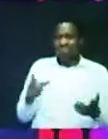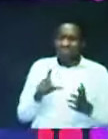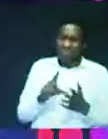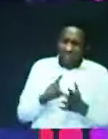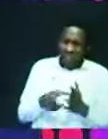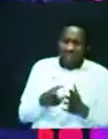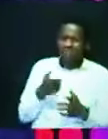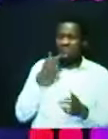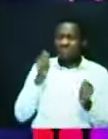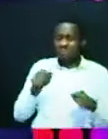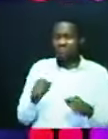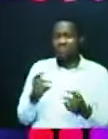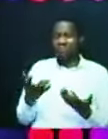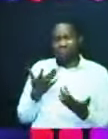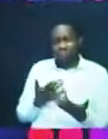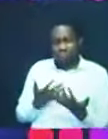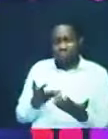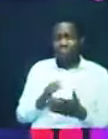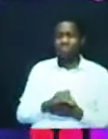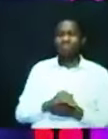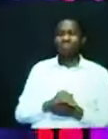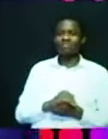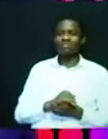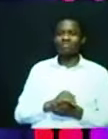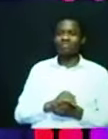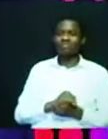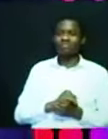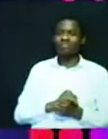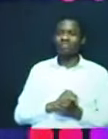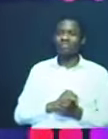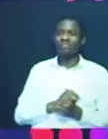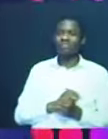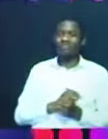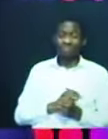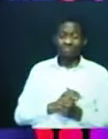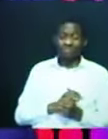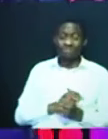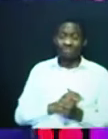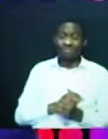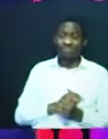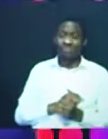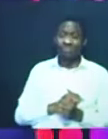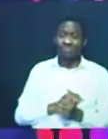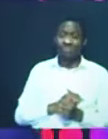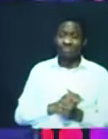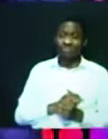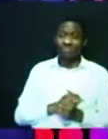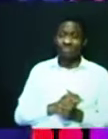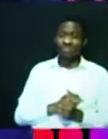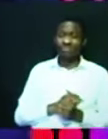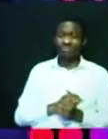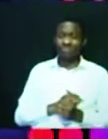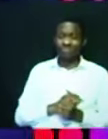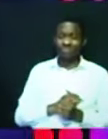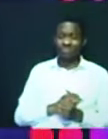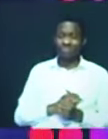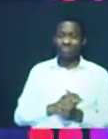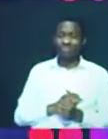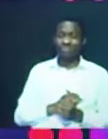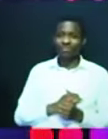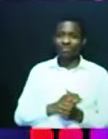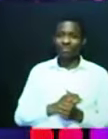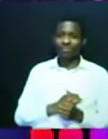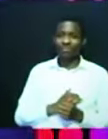so bad. The internet said, "Me try no, na me wana ni yere di aduane no eba na me shwe fufun tuwa mi unua na isia branti eni mwa